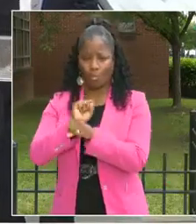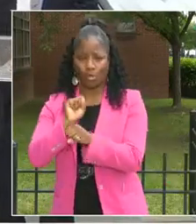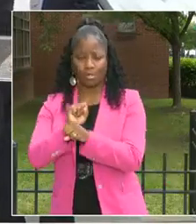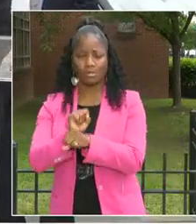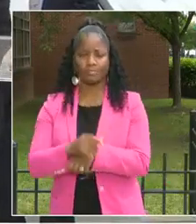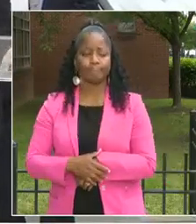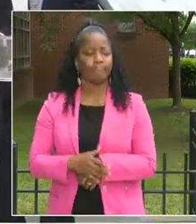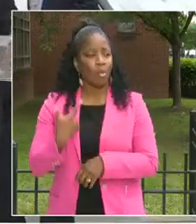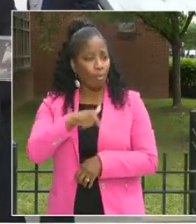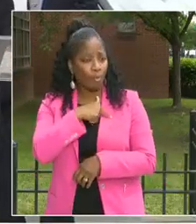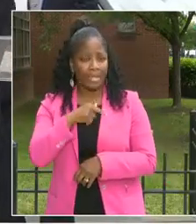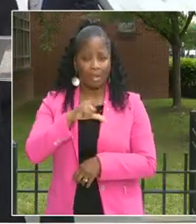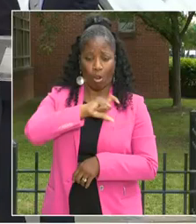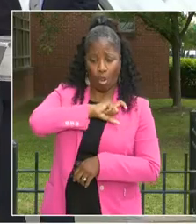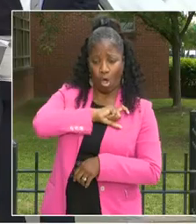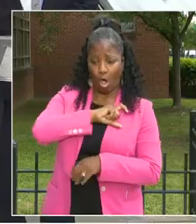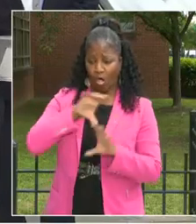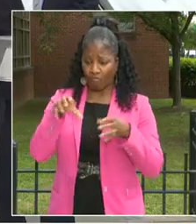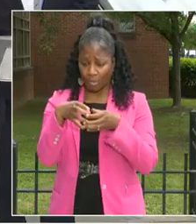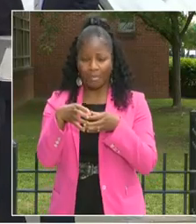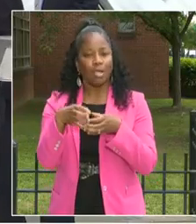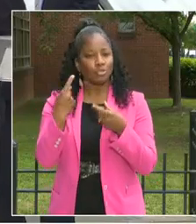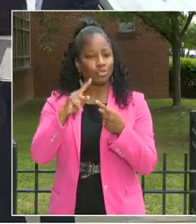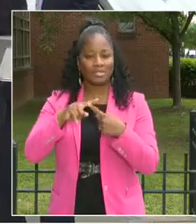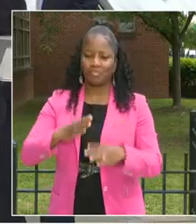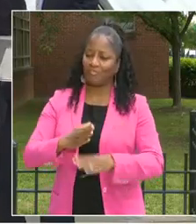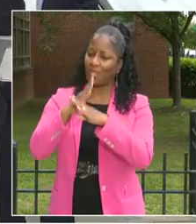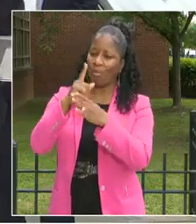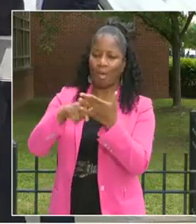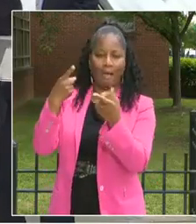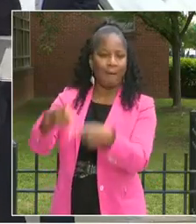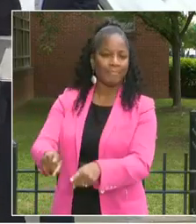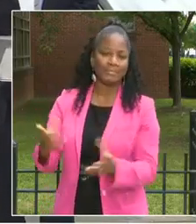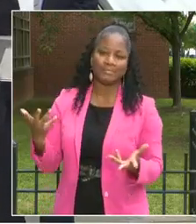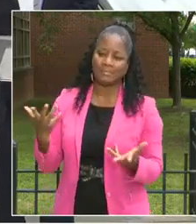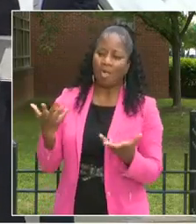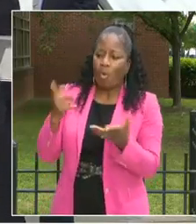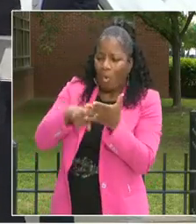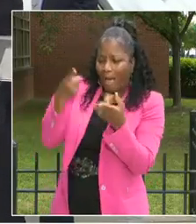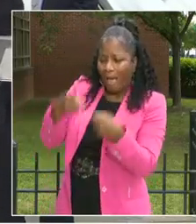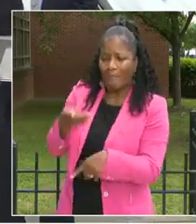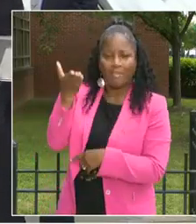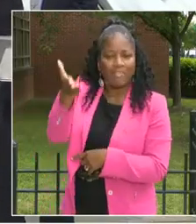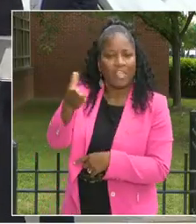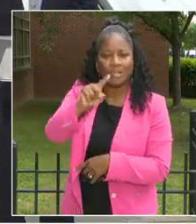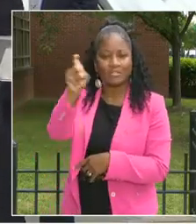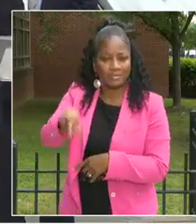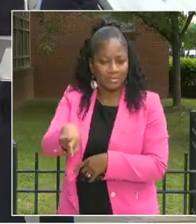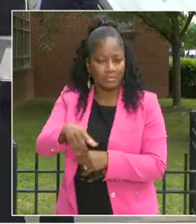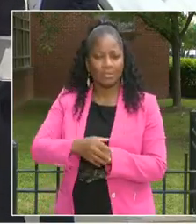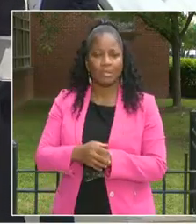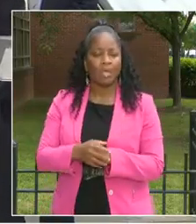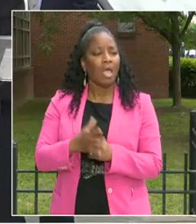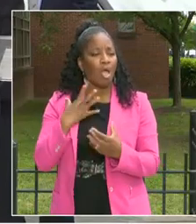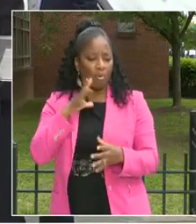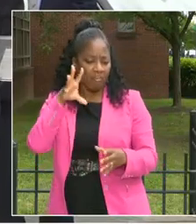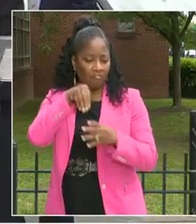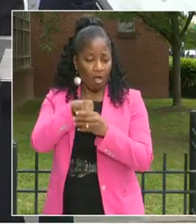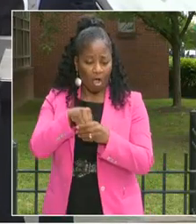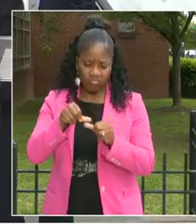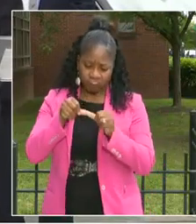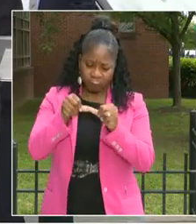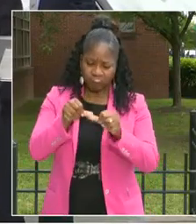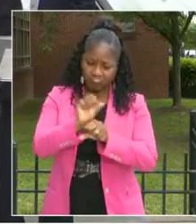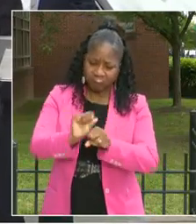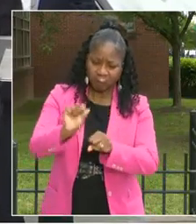this work to prevent incidents like what happened in Uvalde from happening, and our resolve to doing exactly that remains